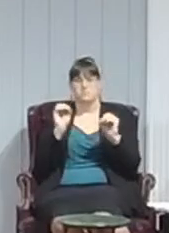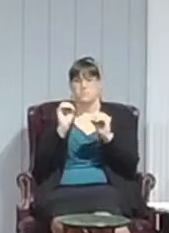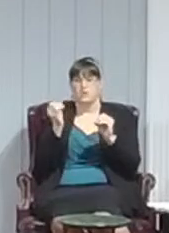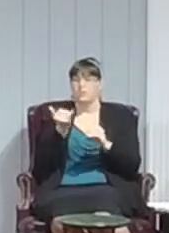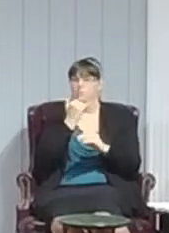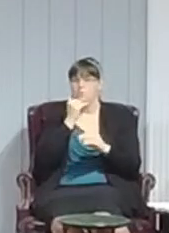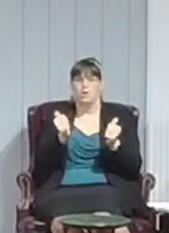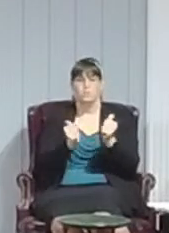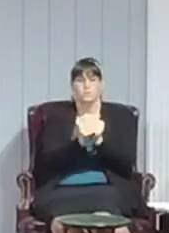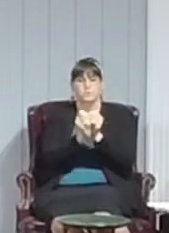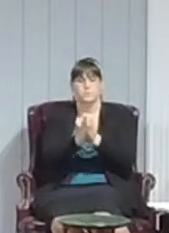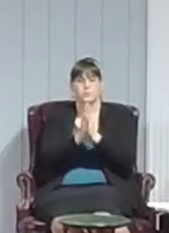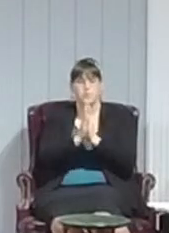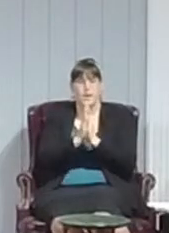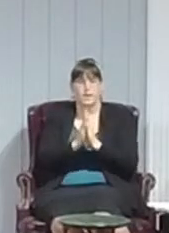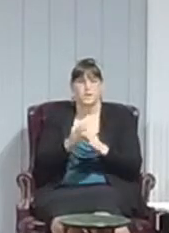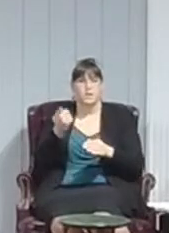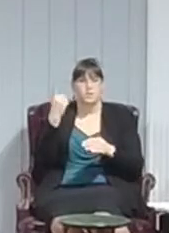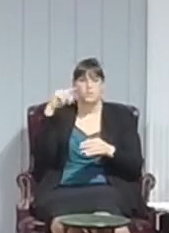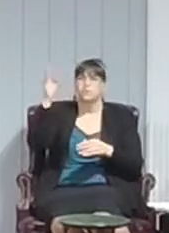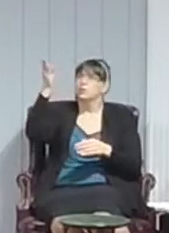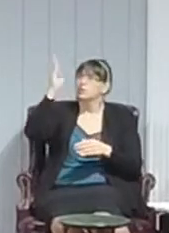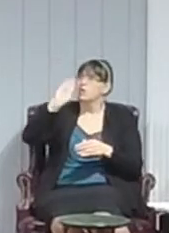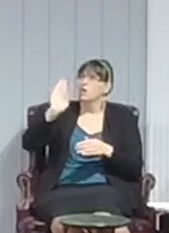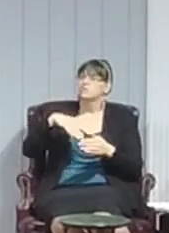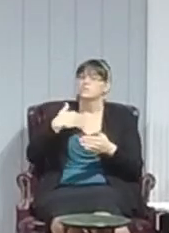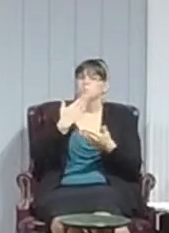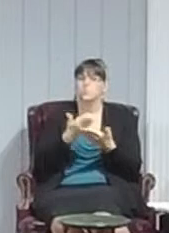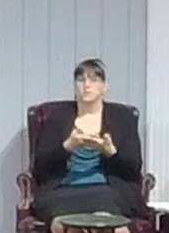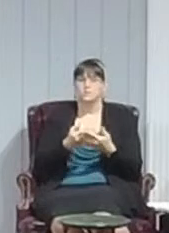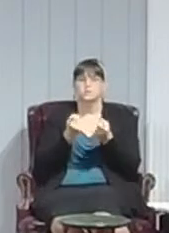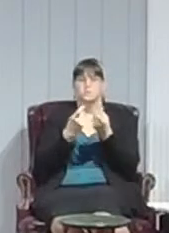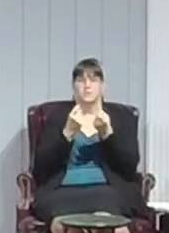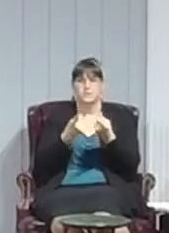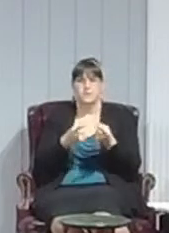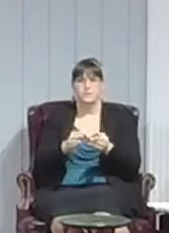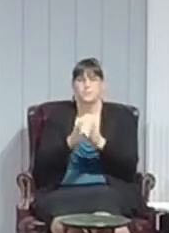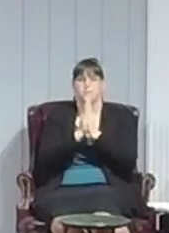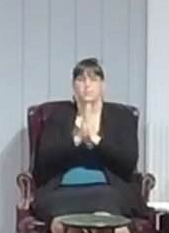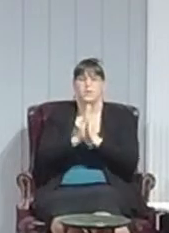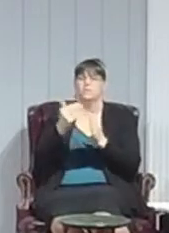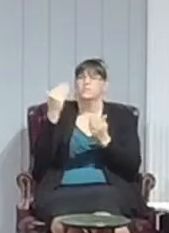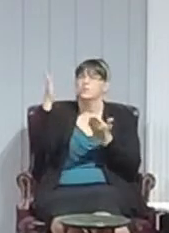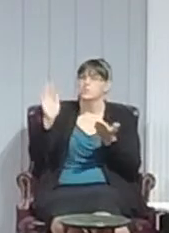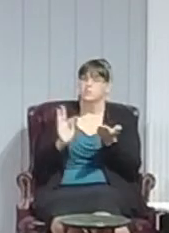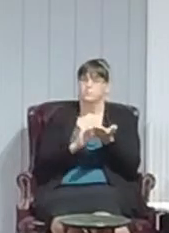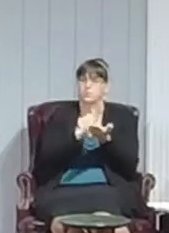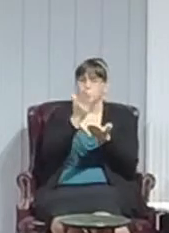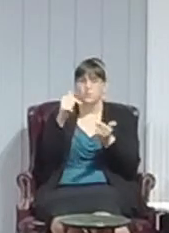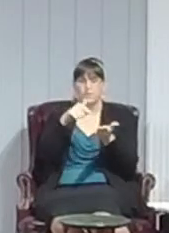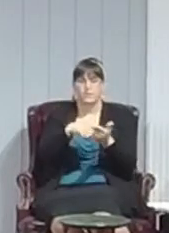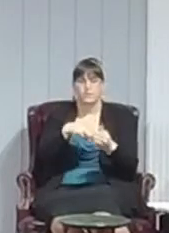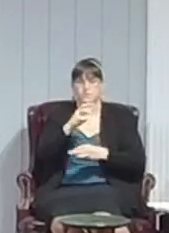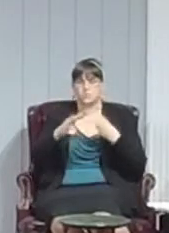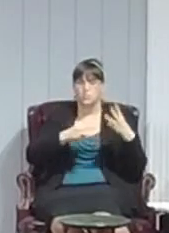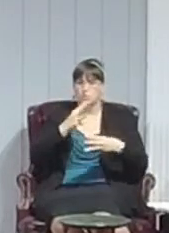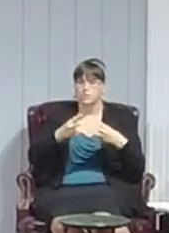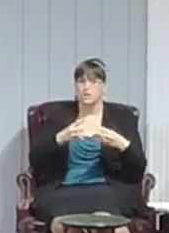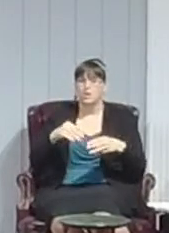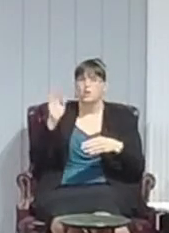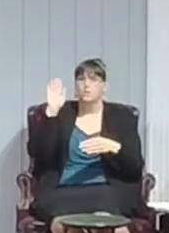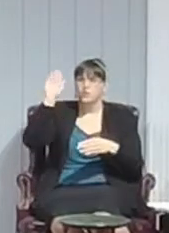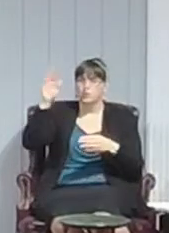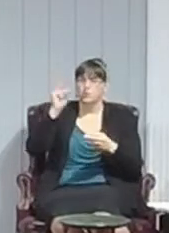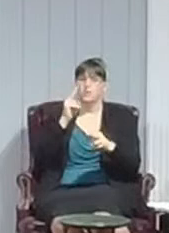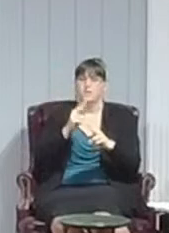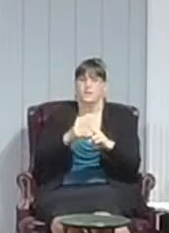to be praying. Say, God, I am praying for your will to be done. I am praying for you to be glorified in this world. I am praying for you to, for